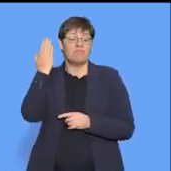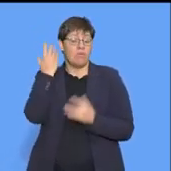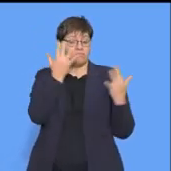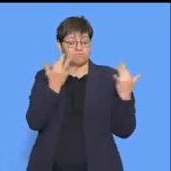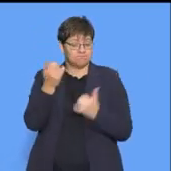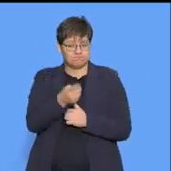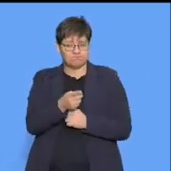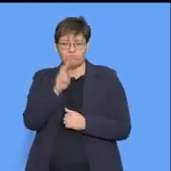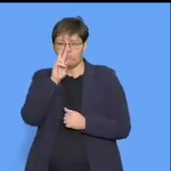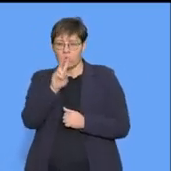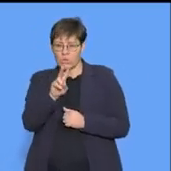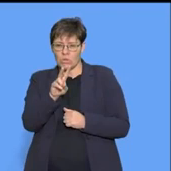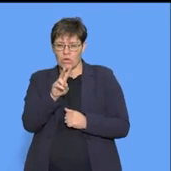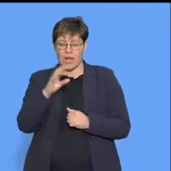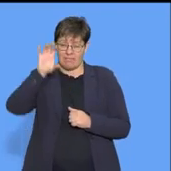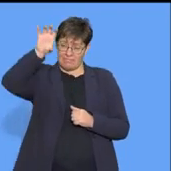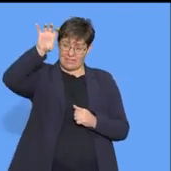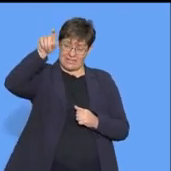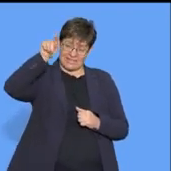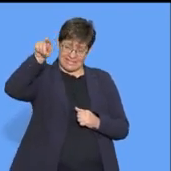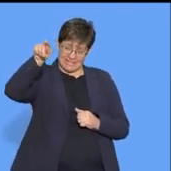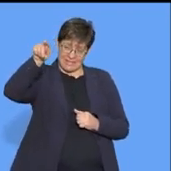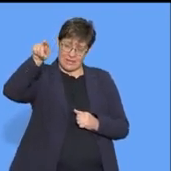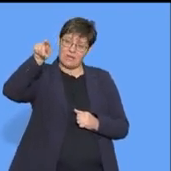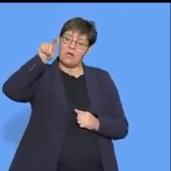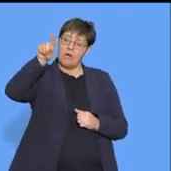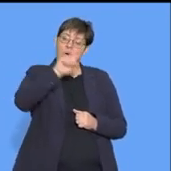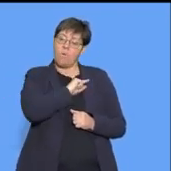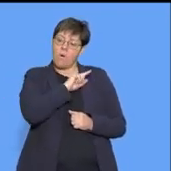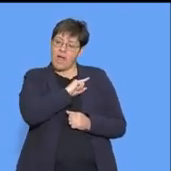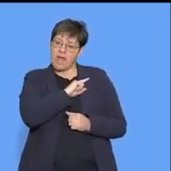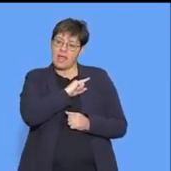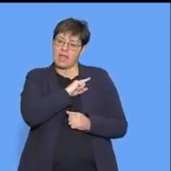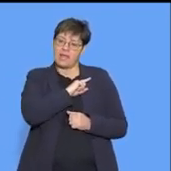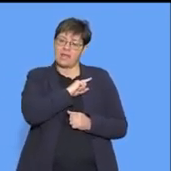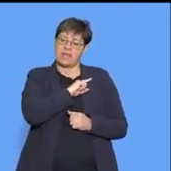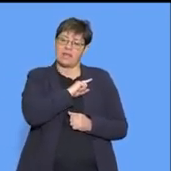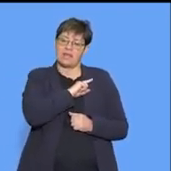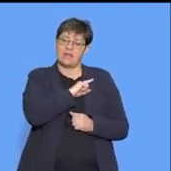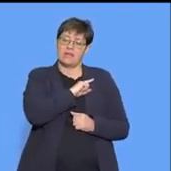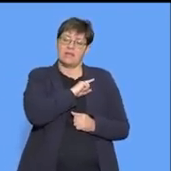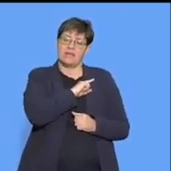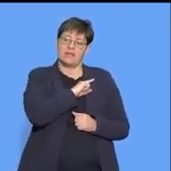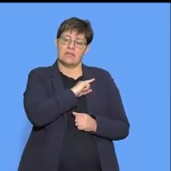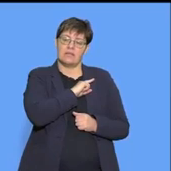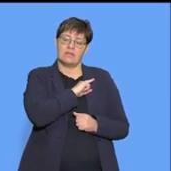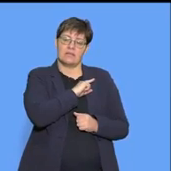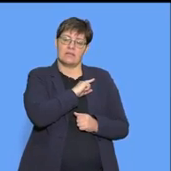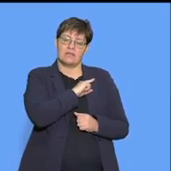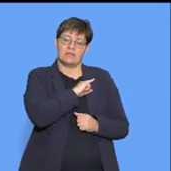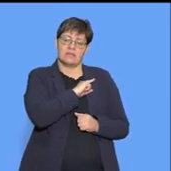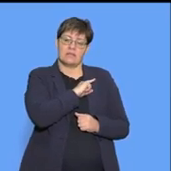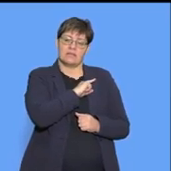we were working out earlier, we looked at this triangle here. But this triangle, because we had